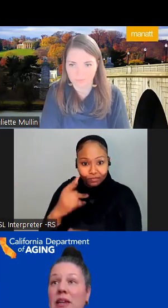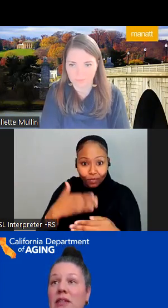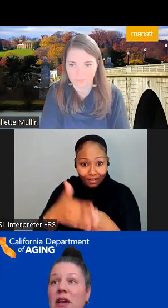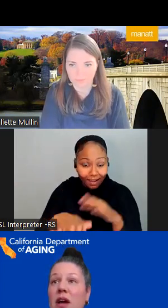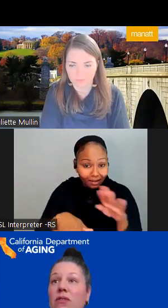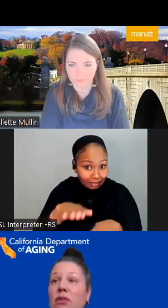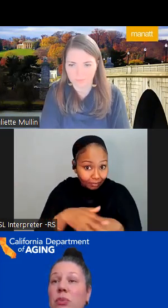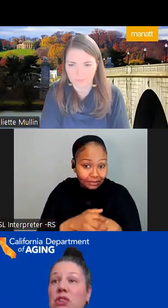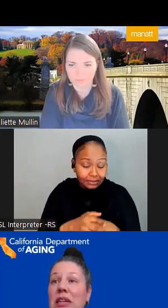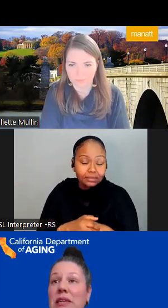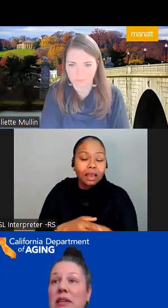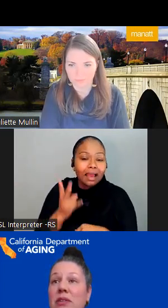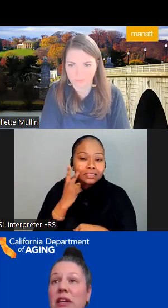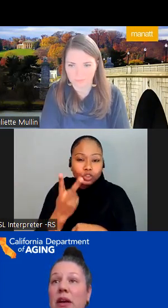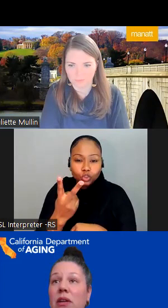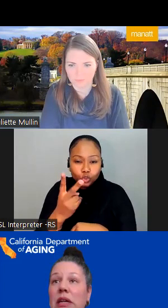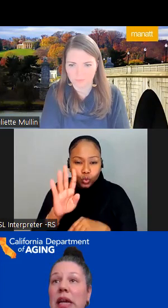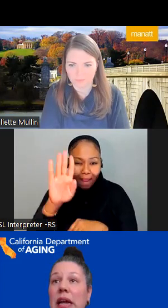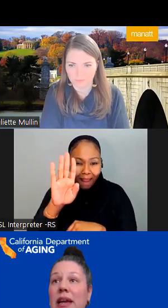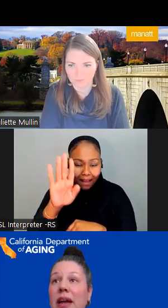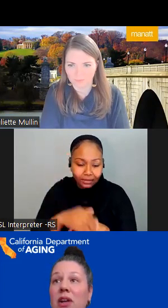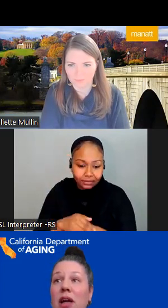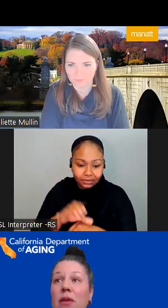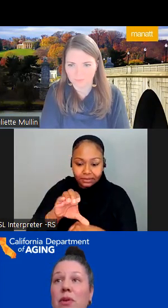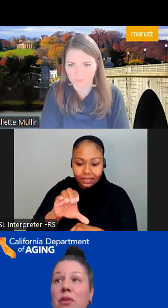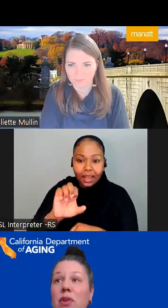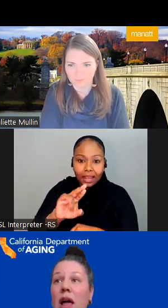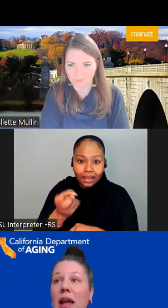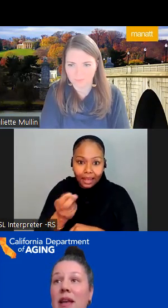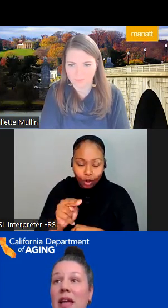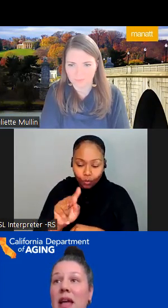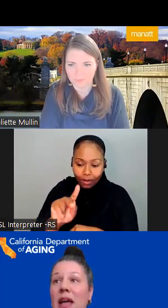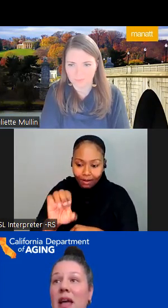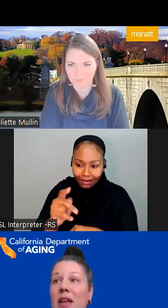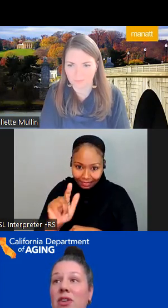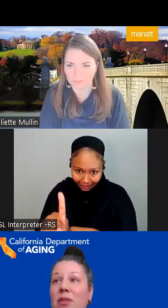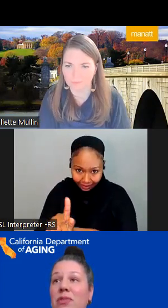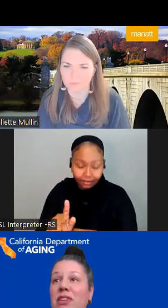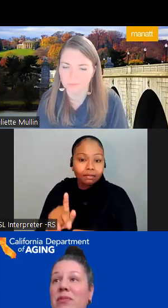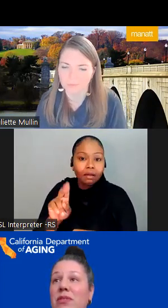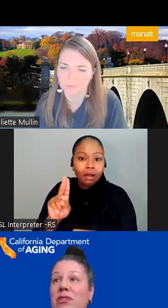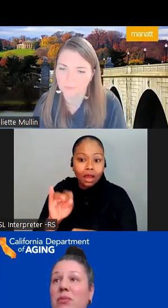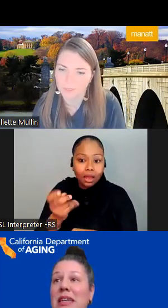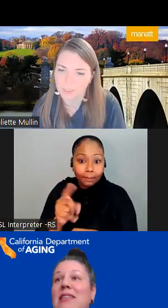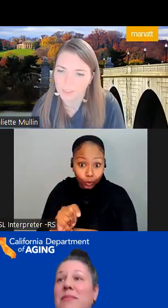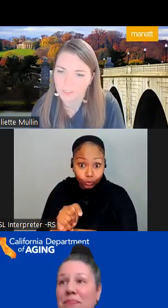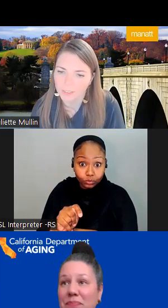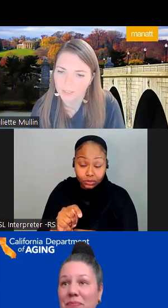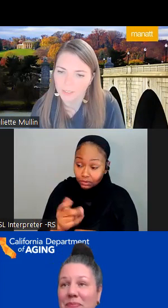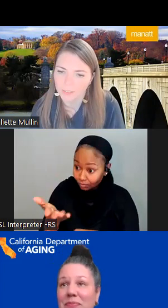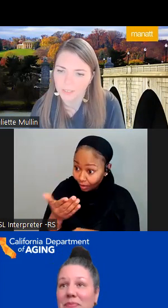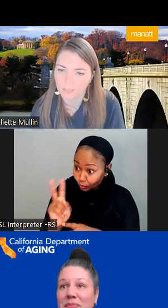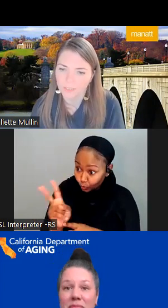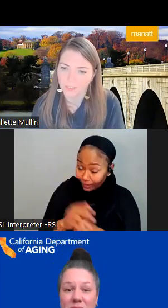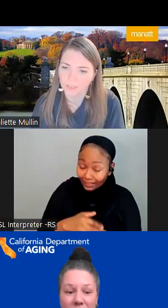hands raised. First person I see here is Karen Klink. Karen, I'll unmute your line and you can proceed with your 2 minutes.